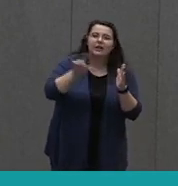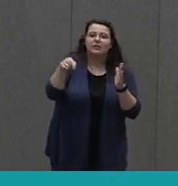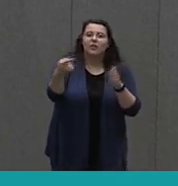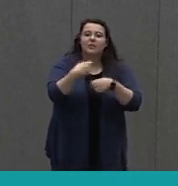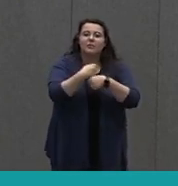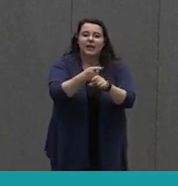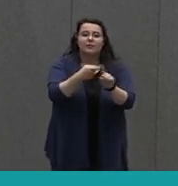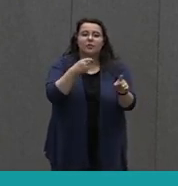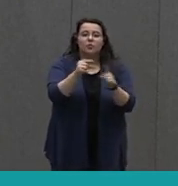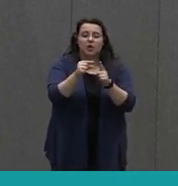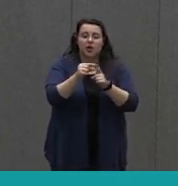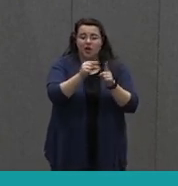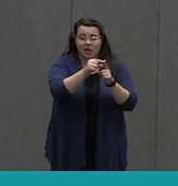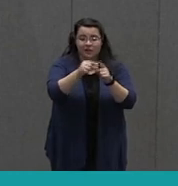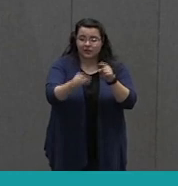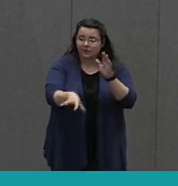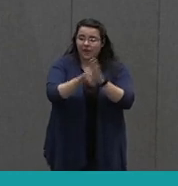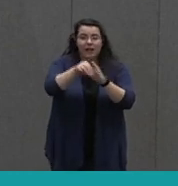read that?